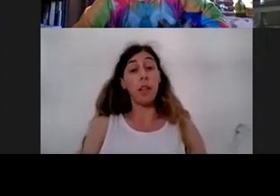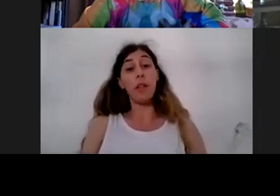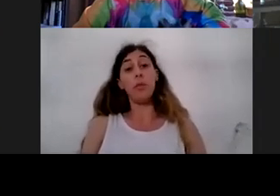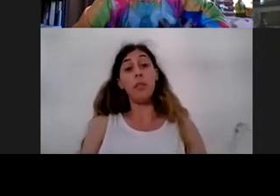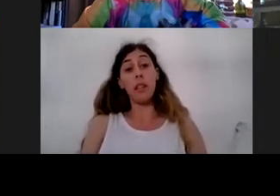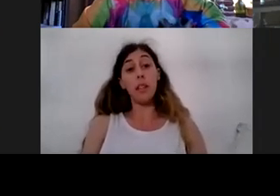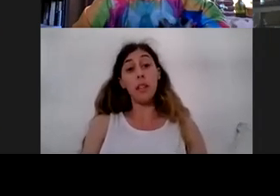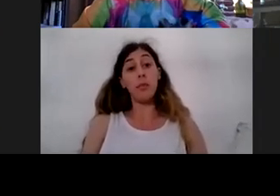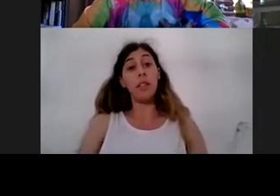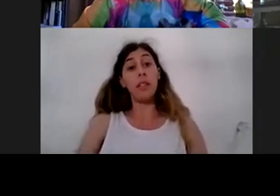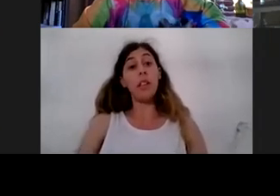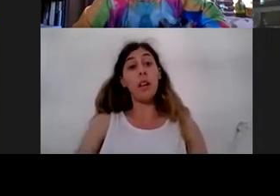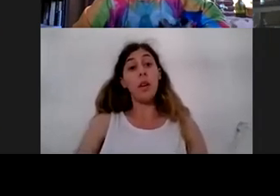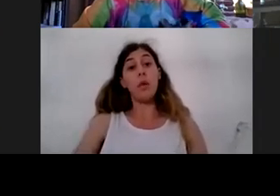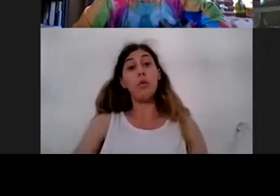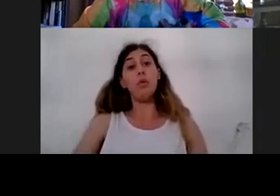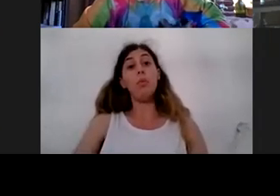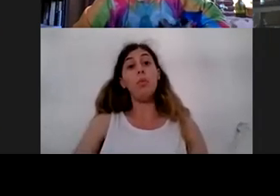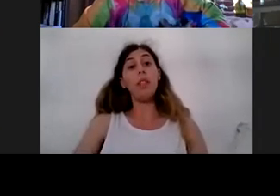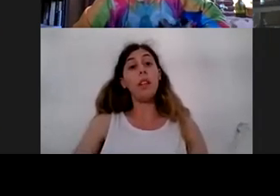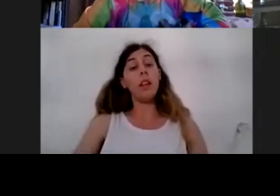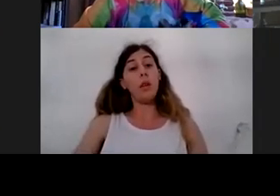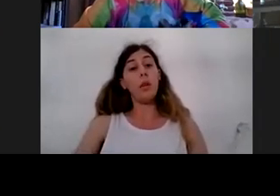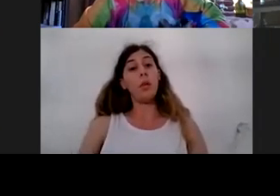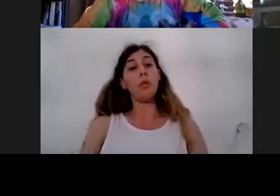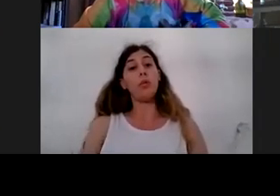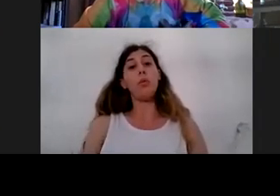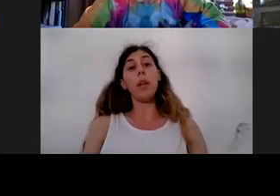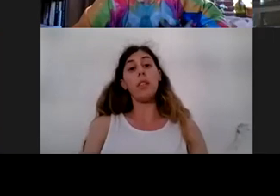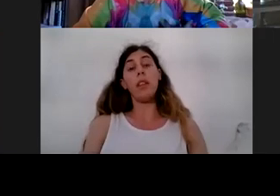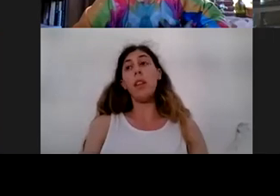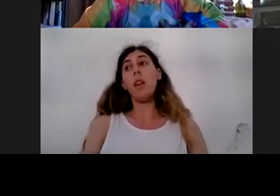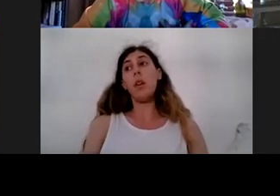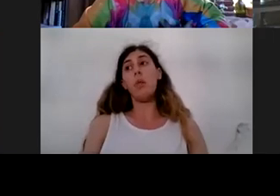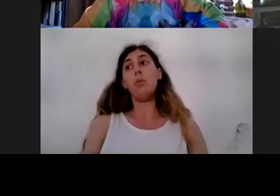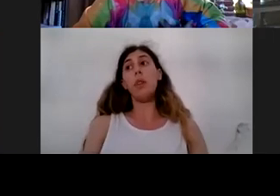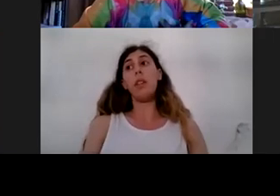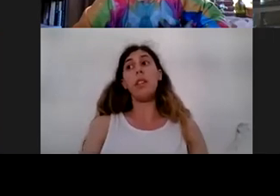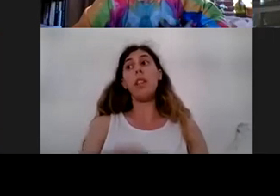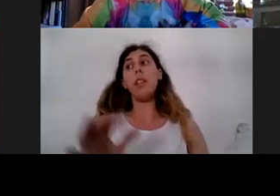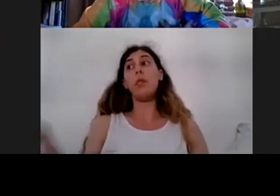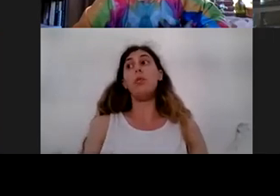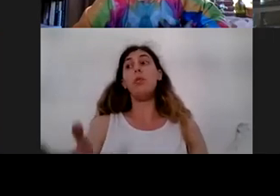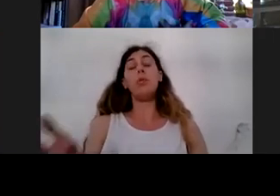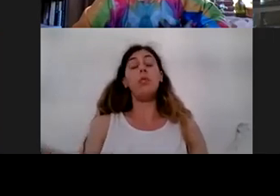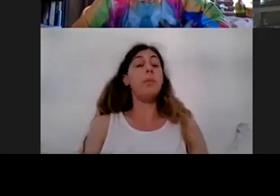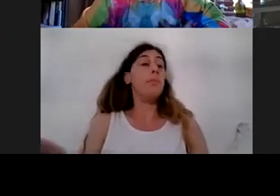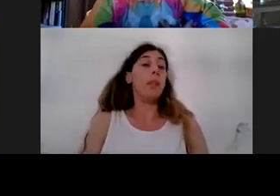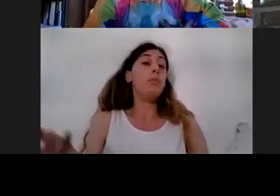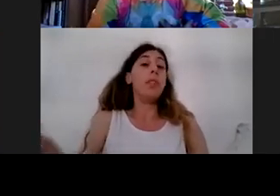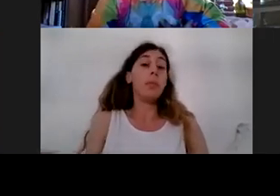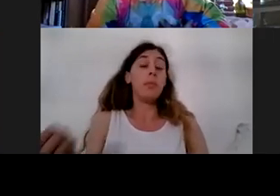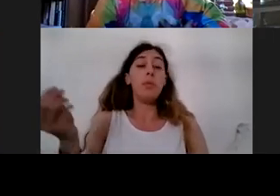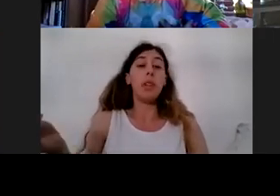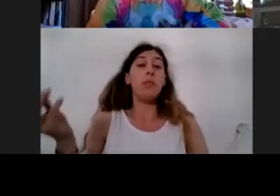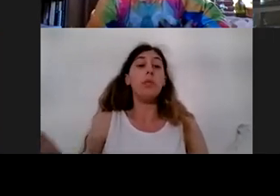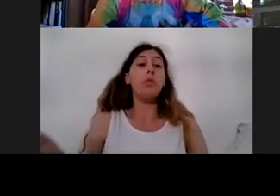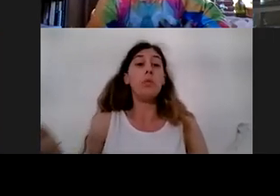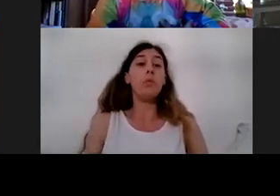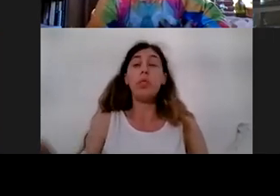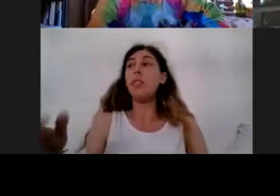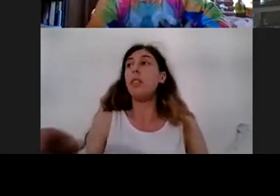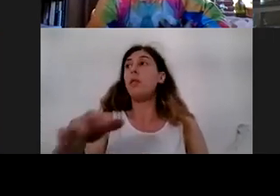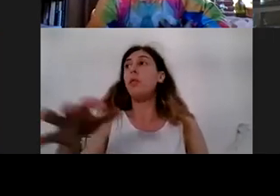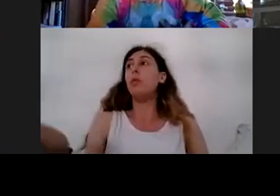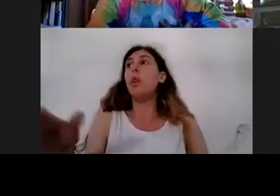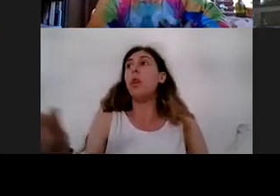And from a legal standpoint, this is the situation in Marseille, and I